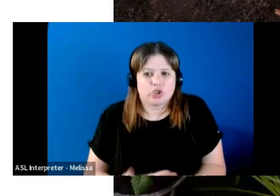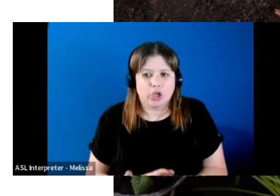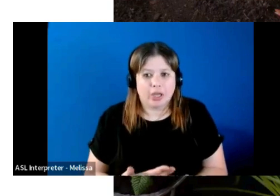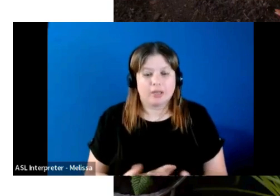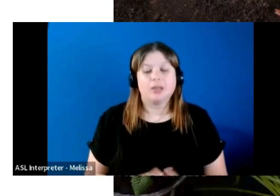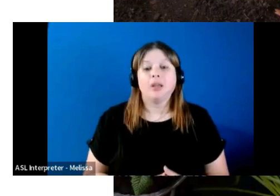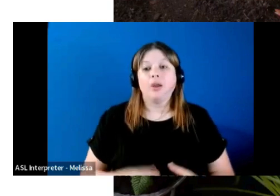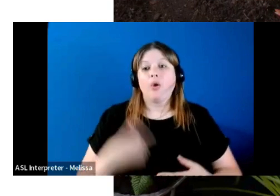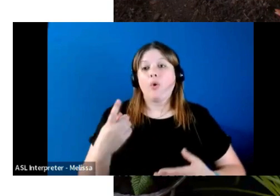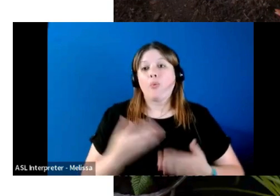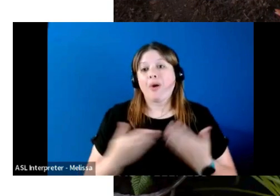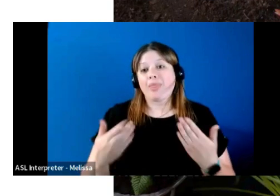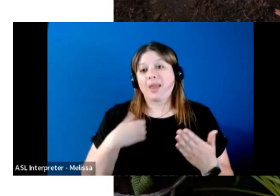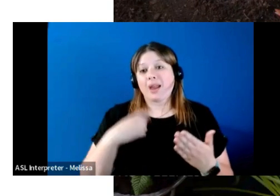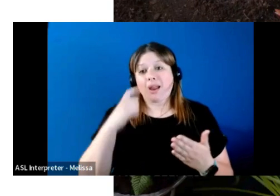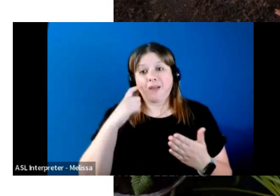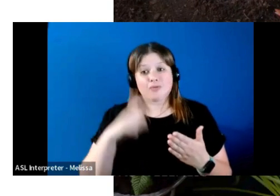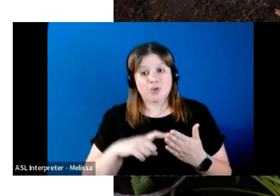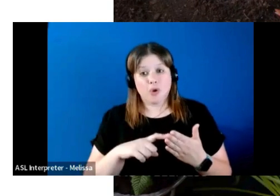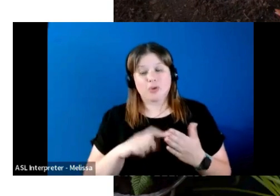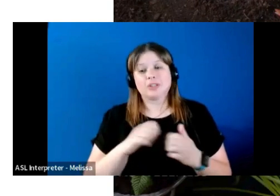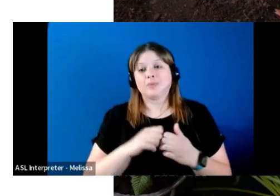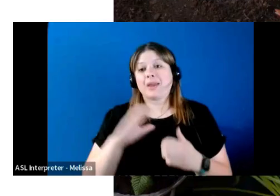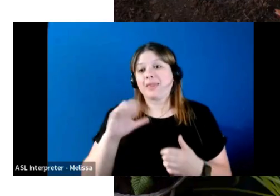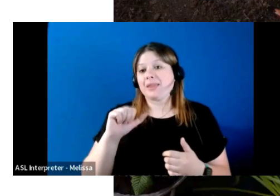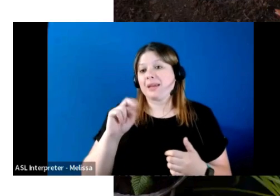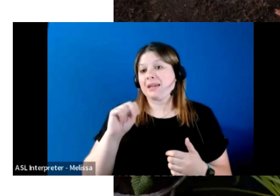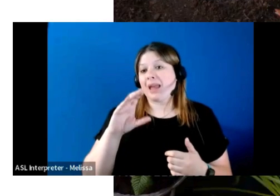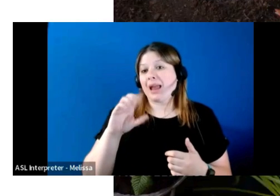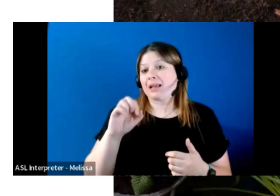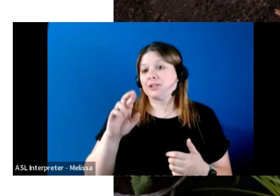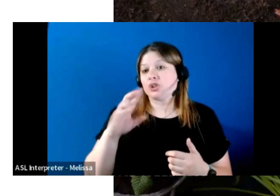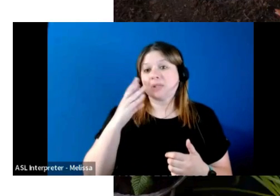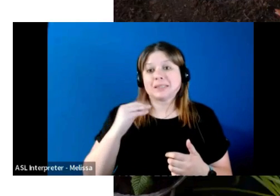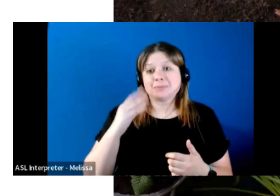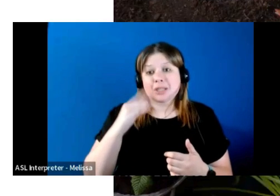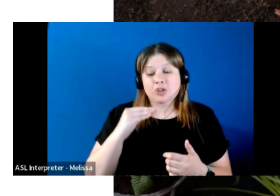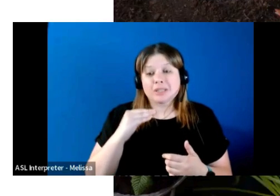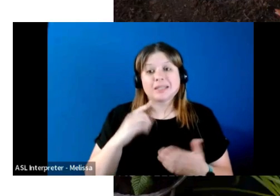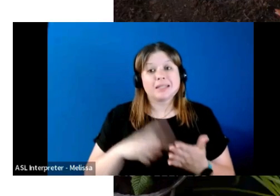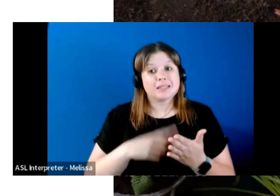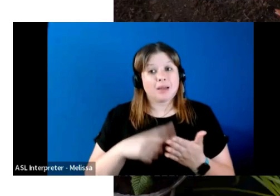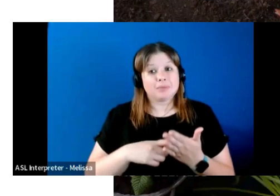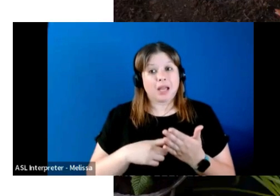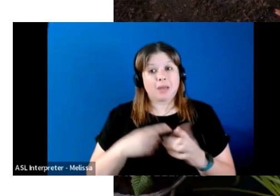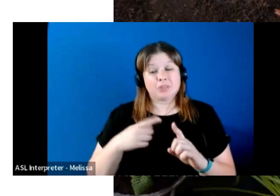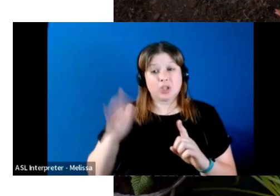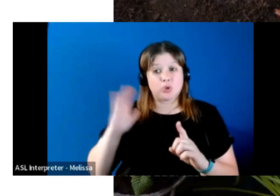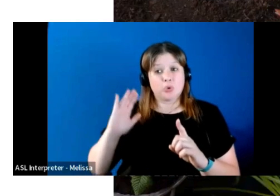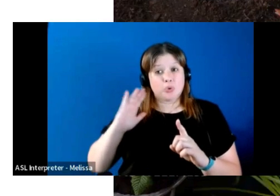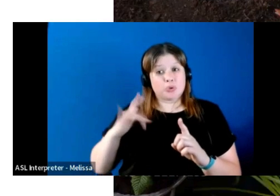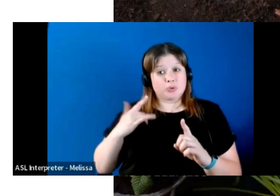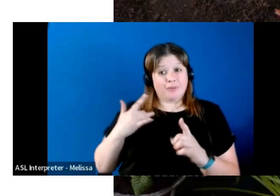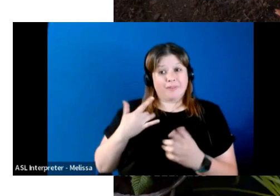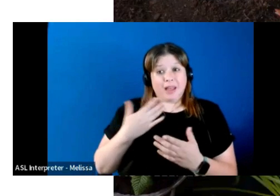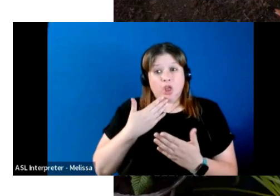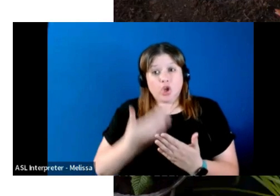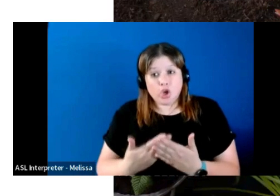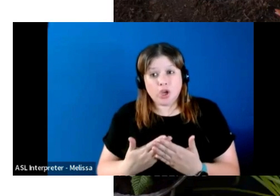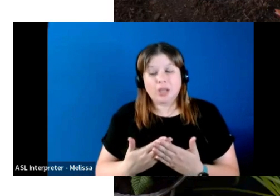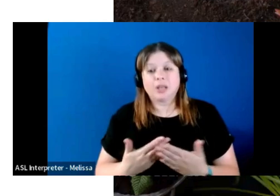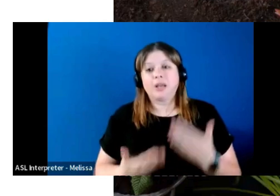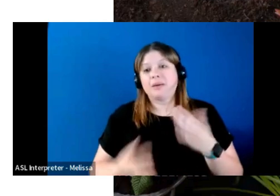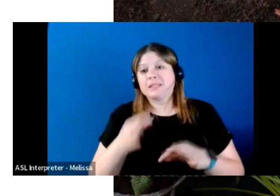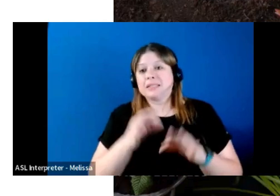that I have noted with a cancer experience is that sometimes what used to feel good, even if it's very simple, like